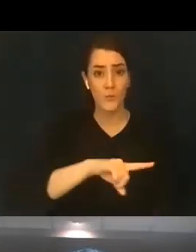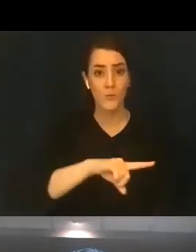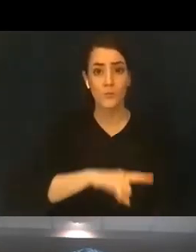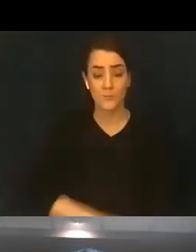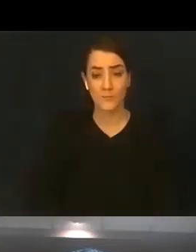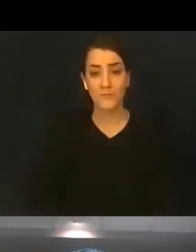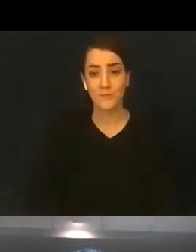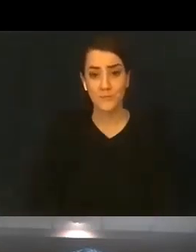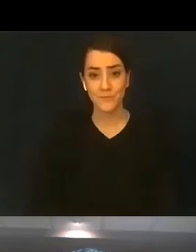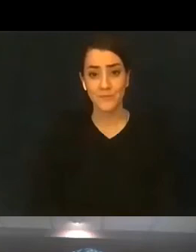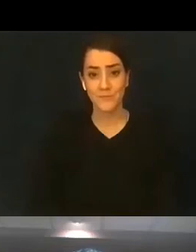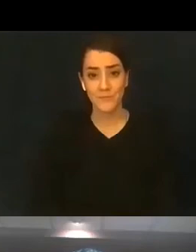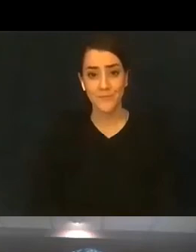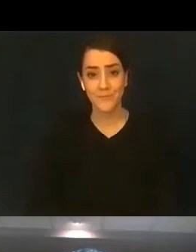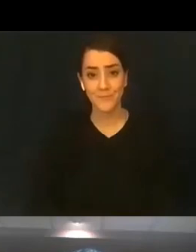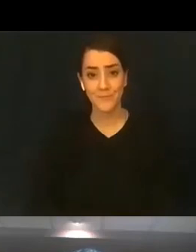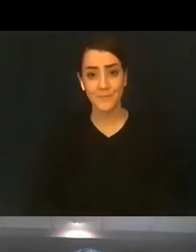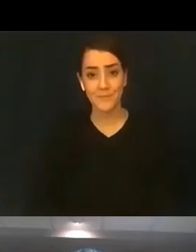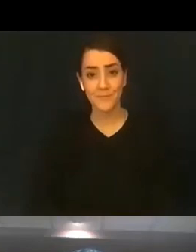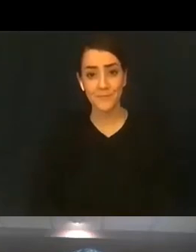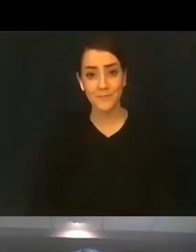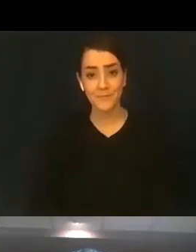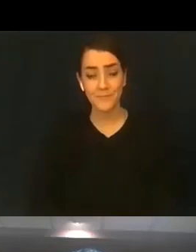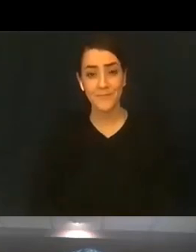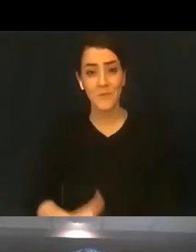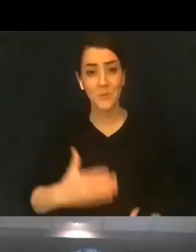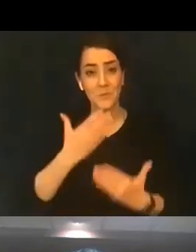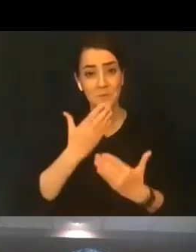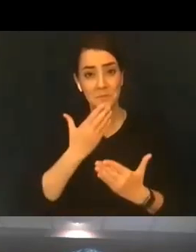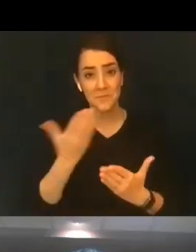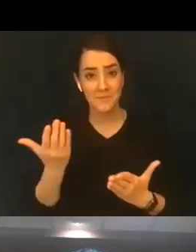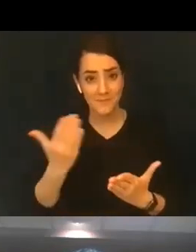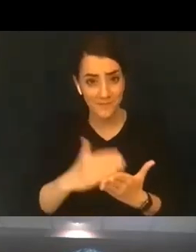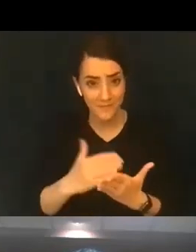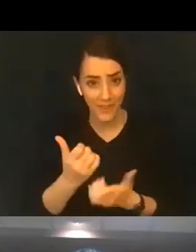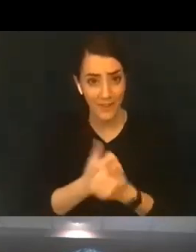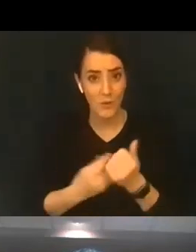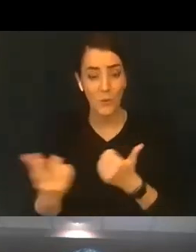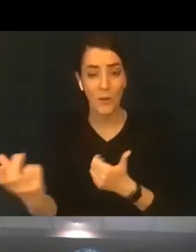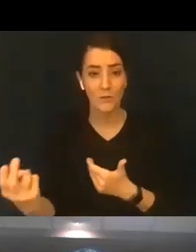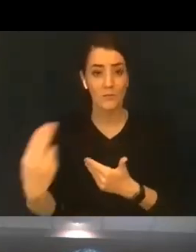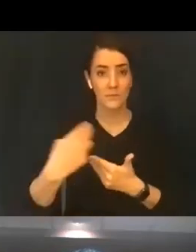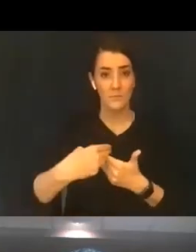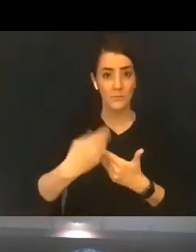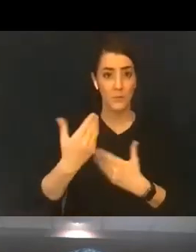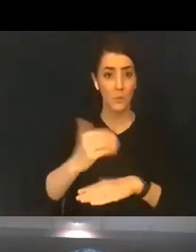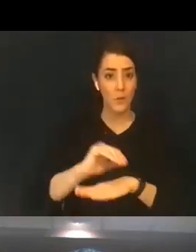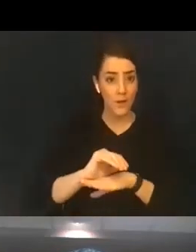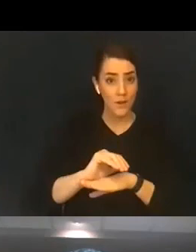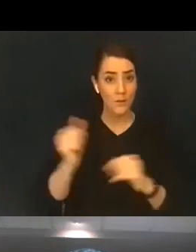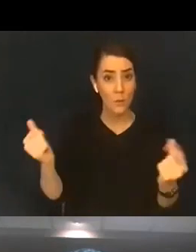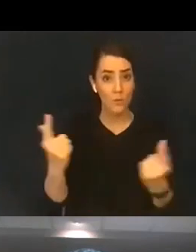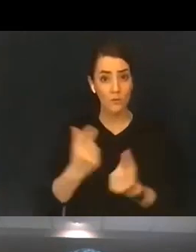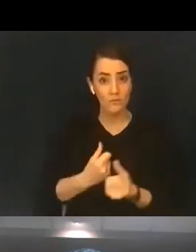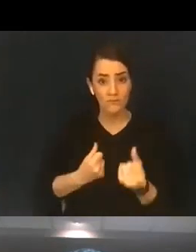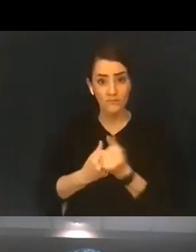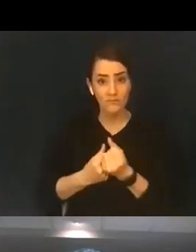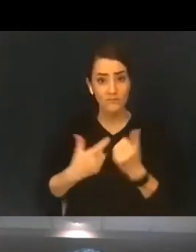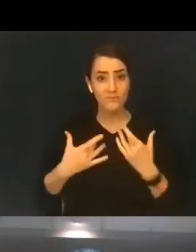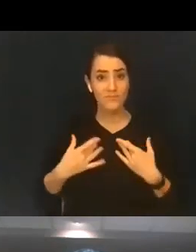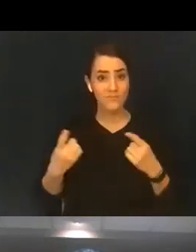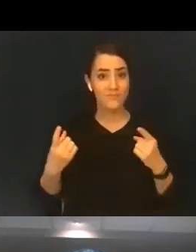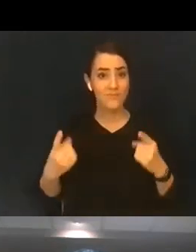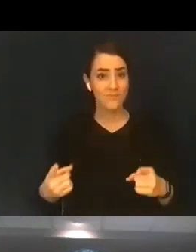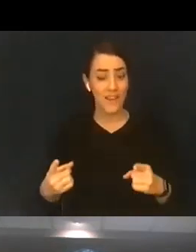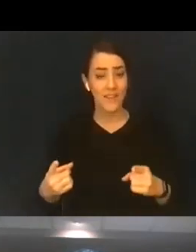with you and with everyone who attended today in our following, in our